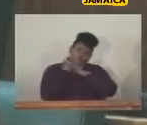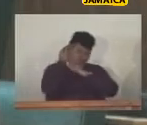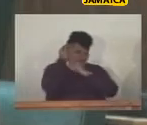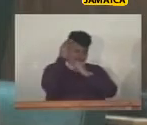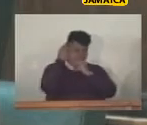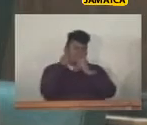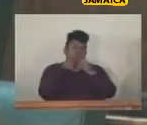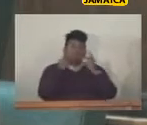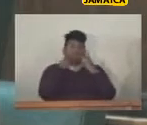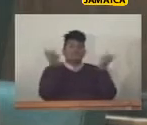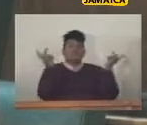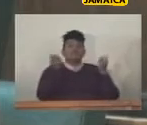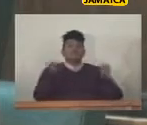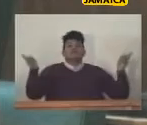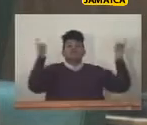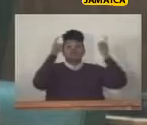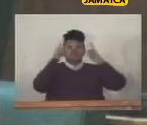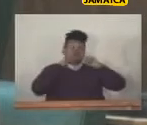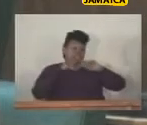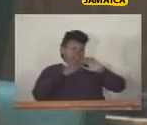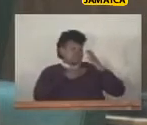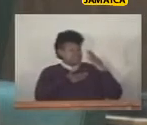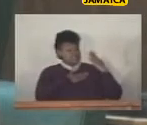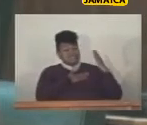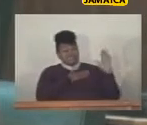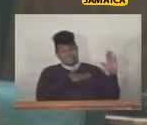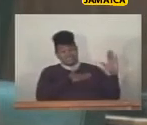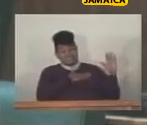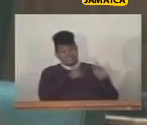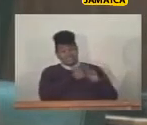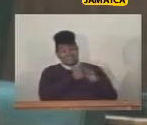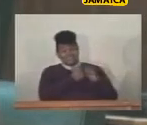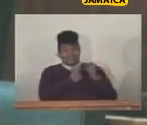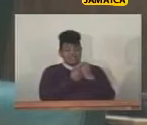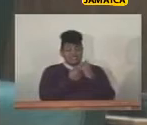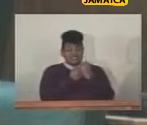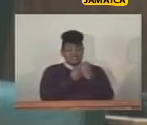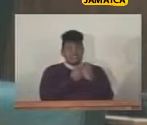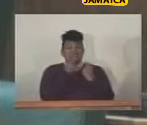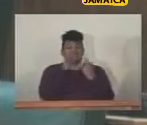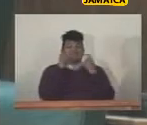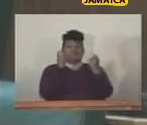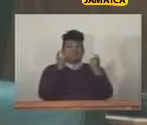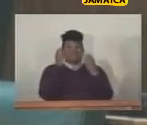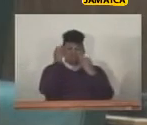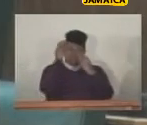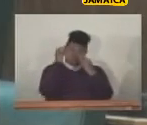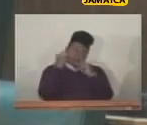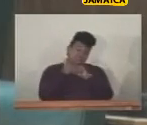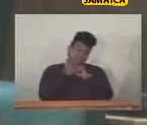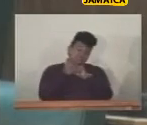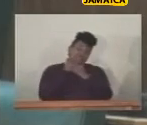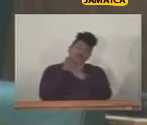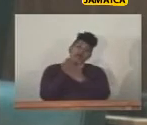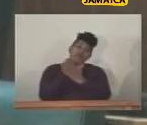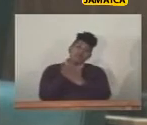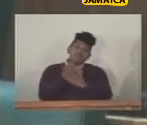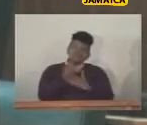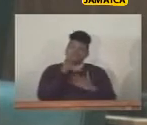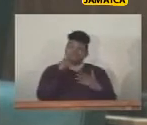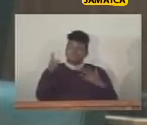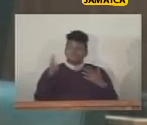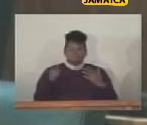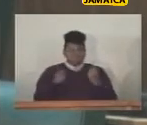information from the public. Citizens are assisting, have been giving information, and are helping hand